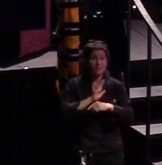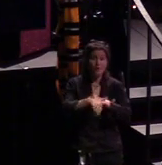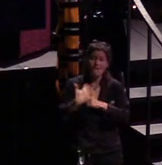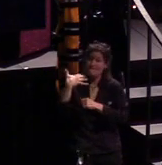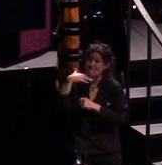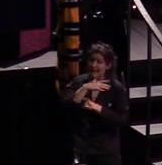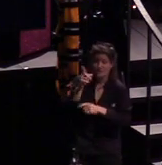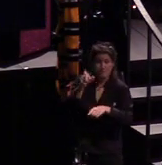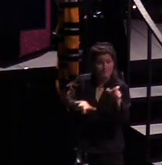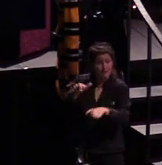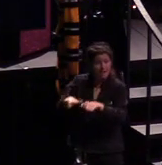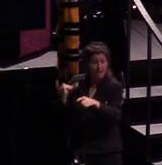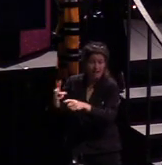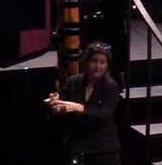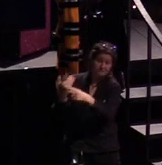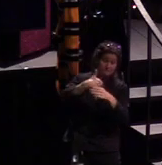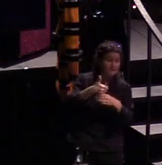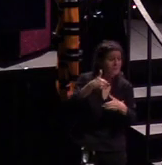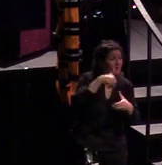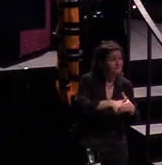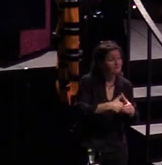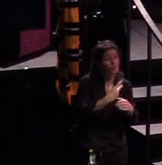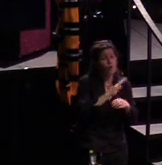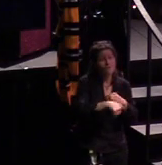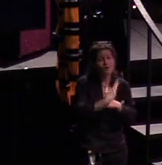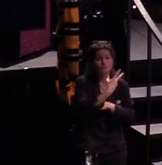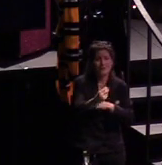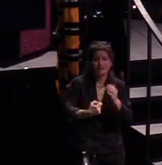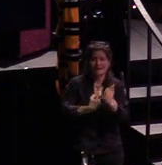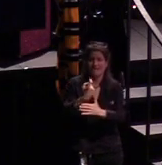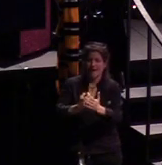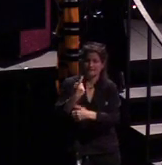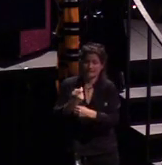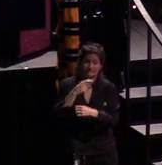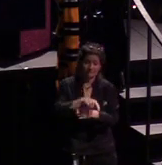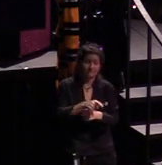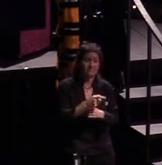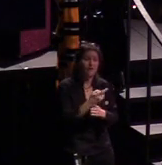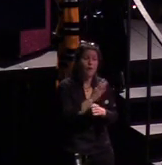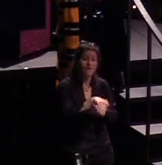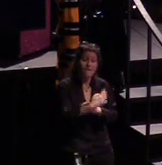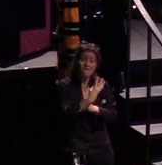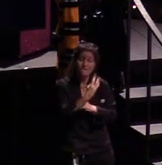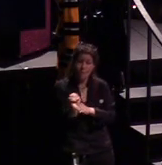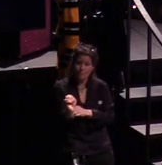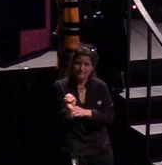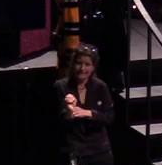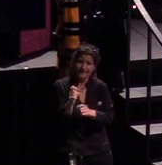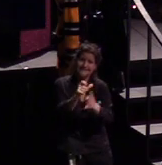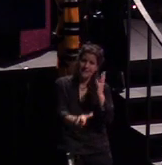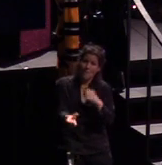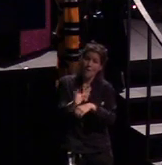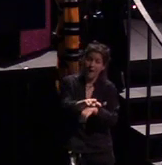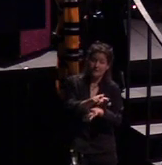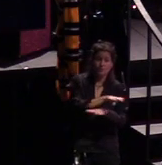participated in 20 events and performances and residency's over 40 disabled and non-disabled artists